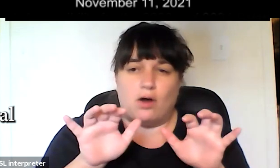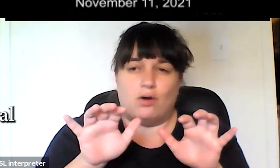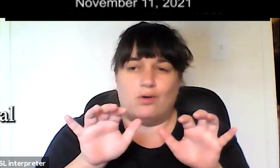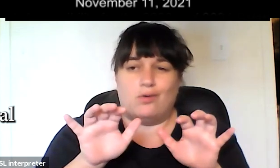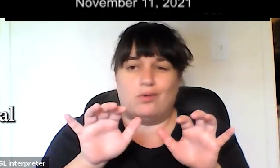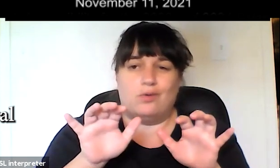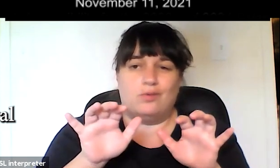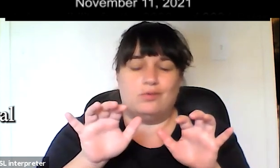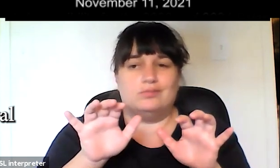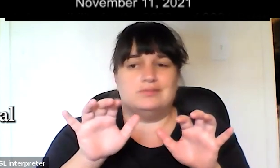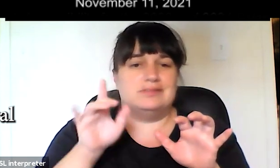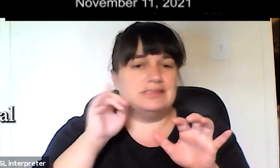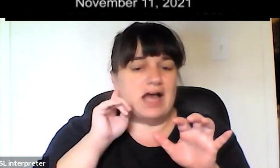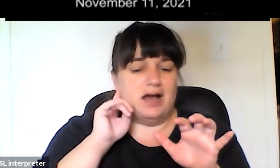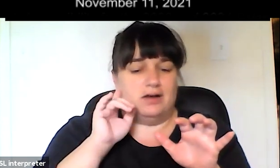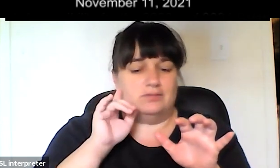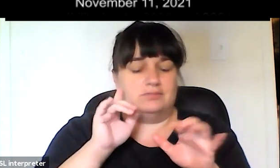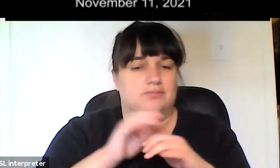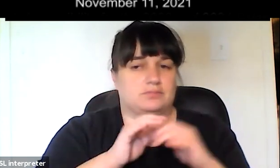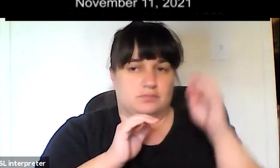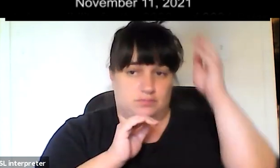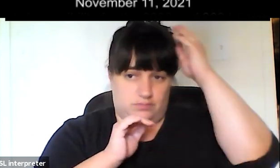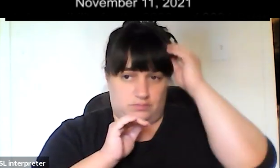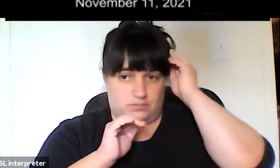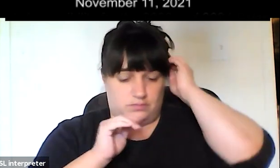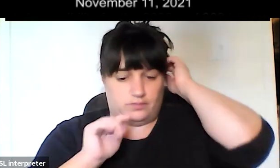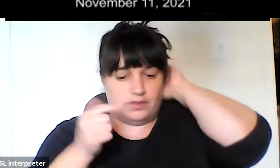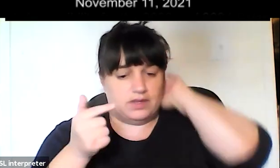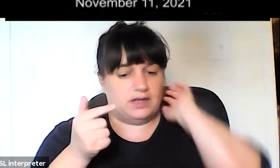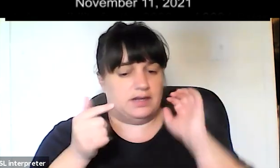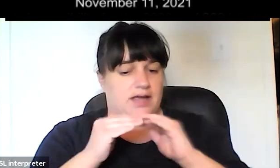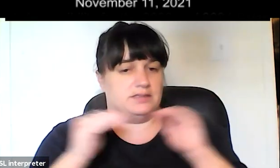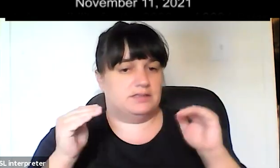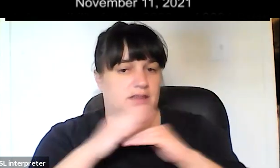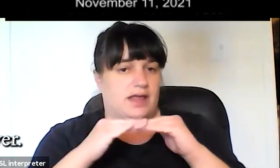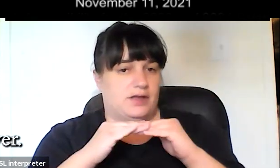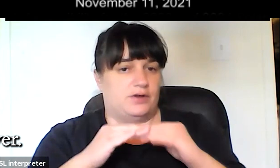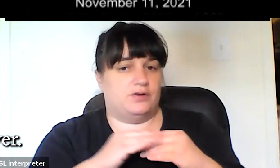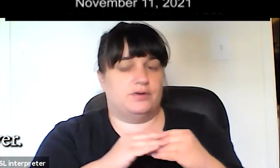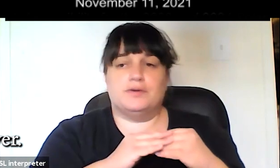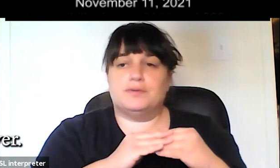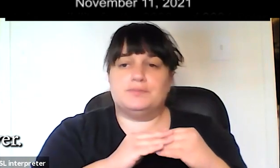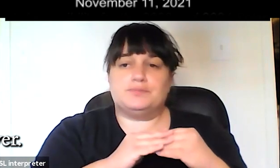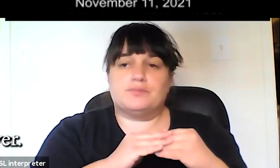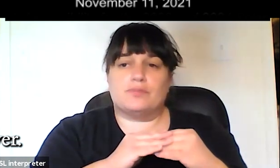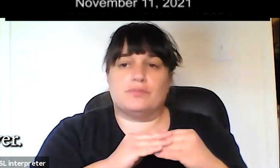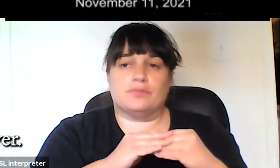of choral sound of voices. And our next layer, our next layer is the lowest energy